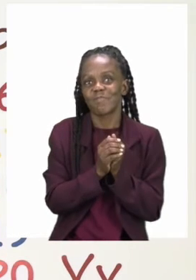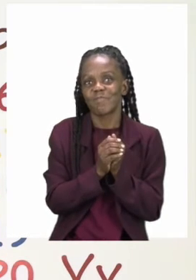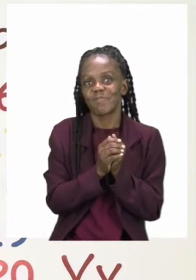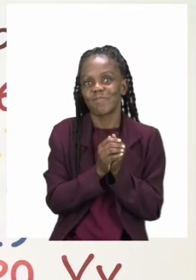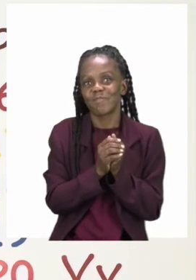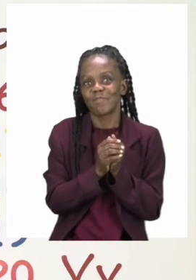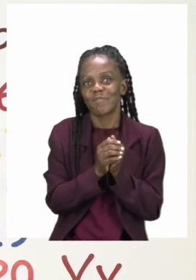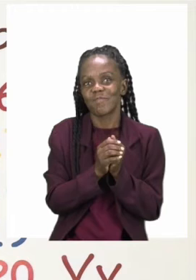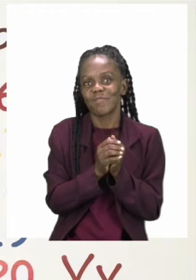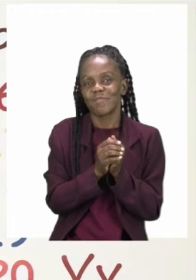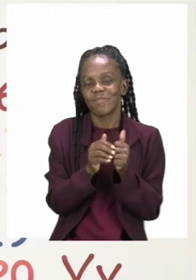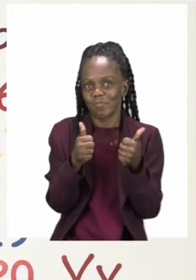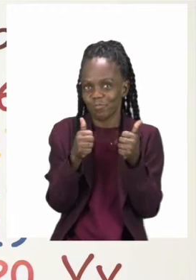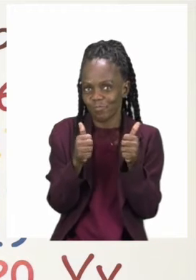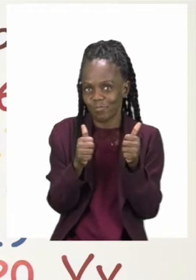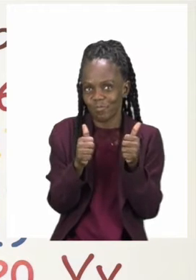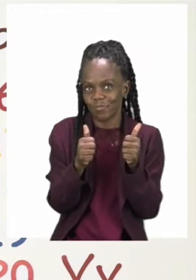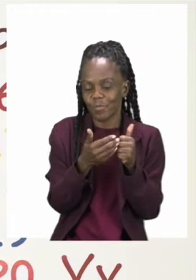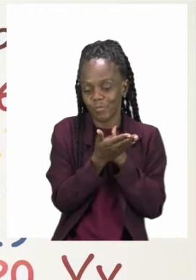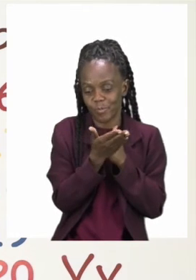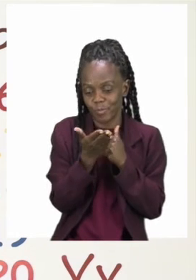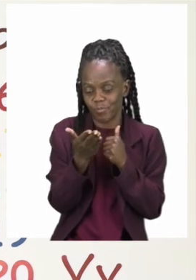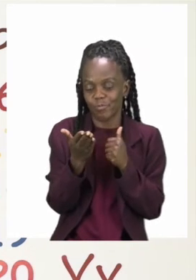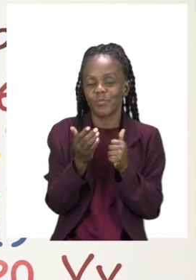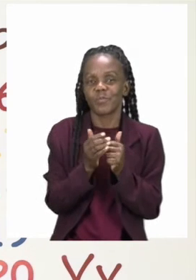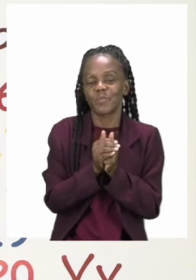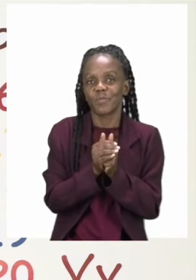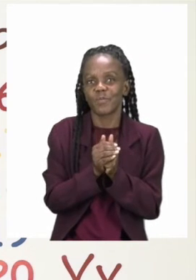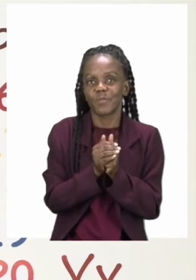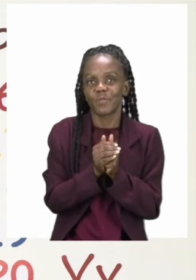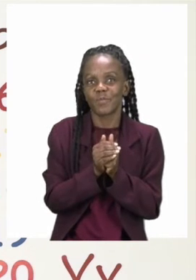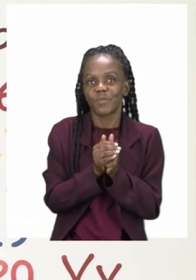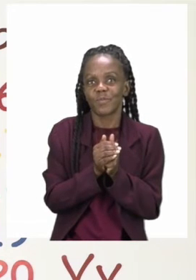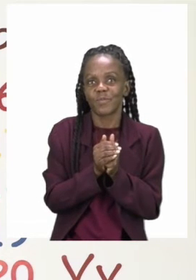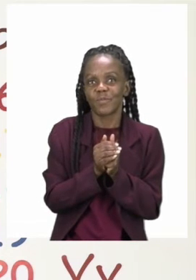bones, and other organs and holds them together. It's the